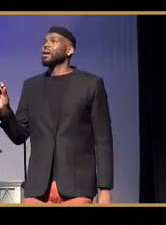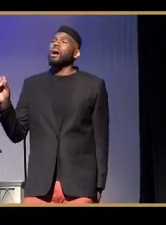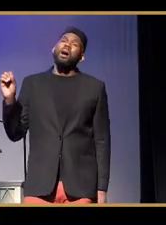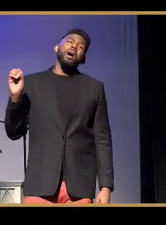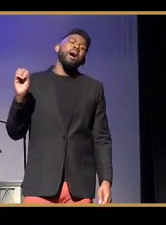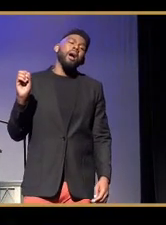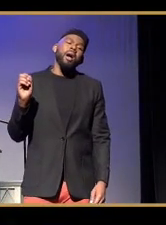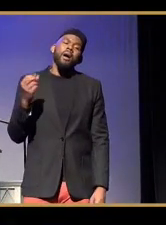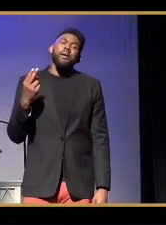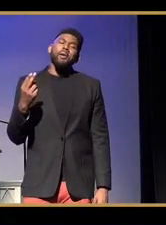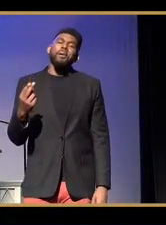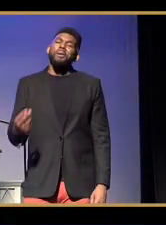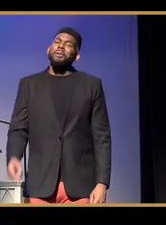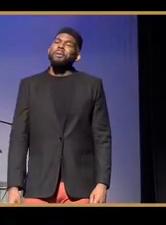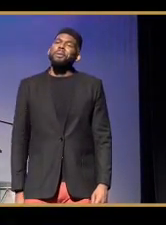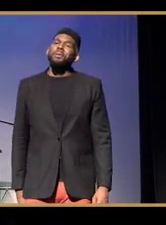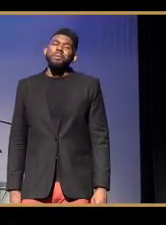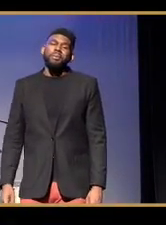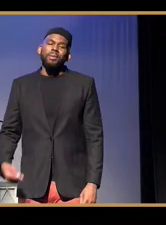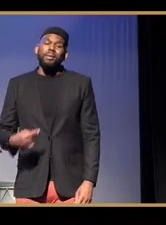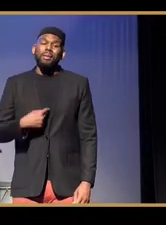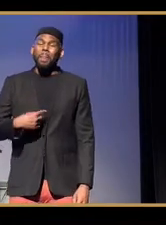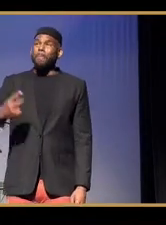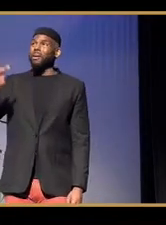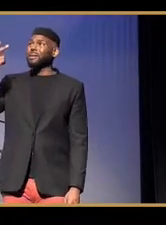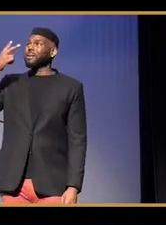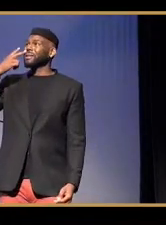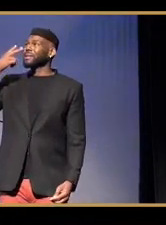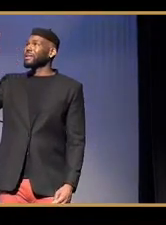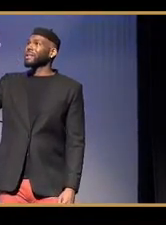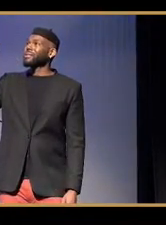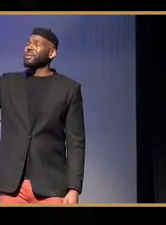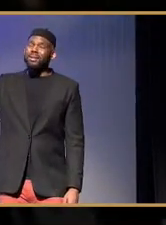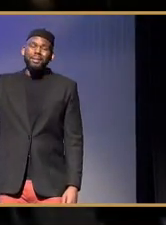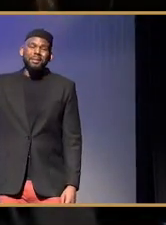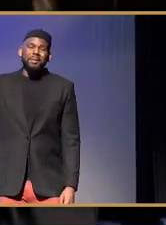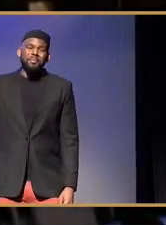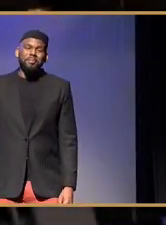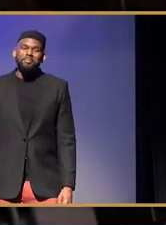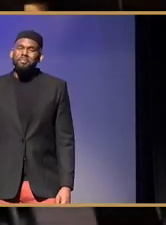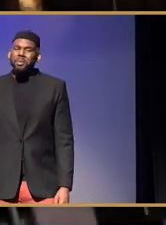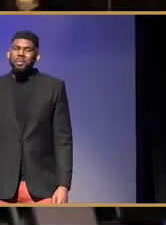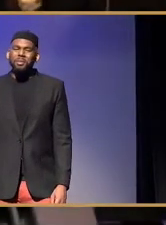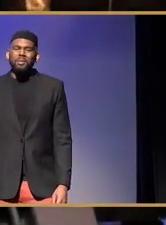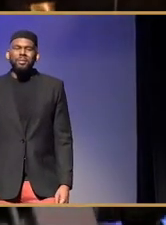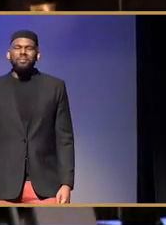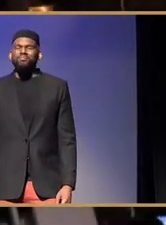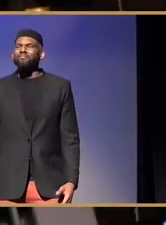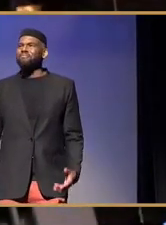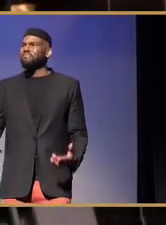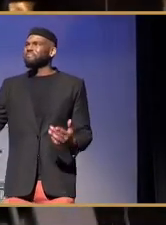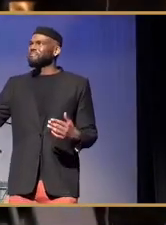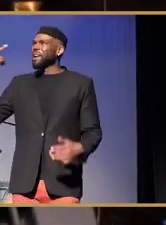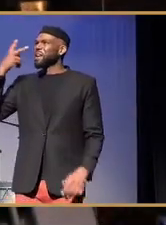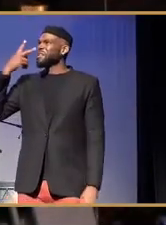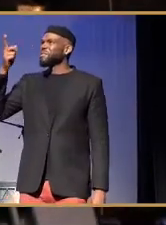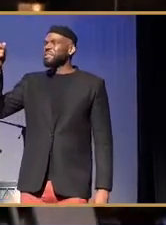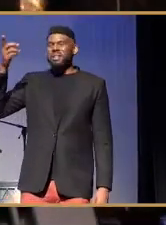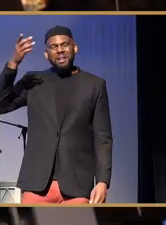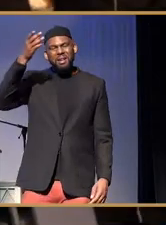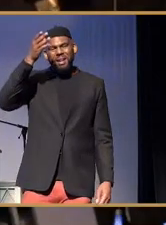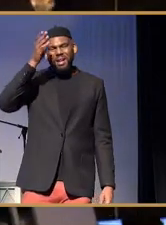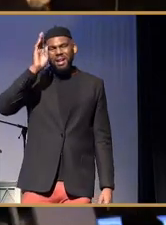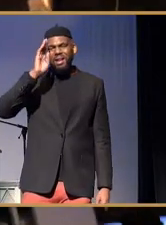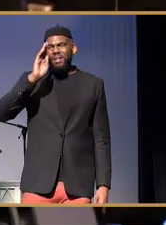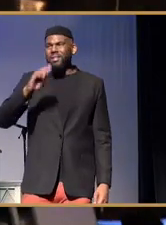Oh, 'cause I've seen him be a battle axe. I have seen